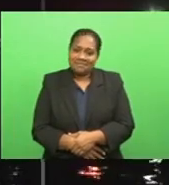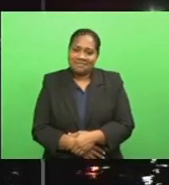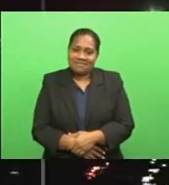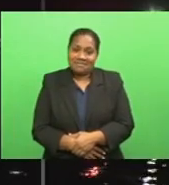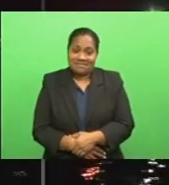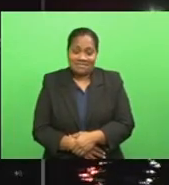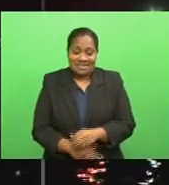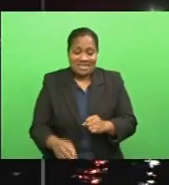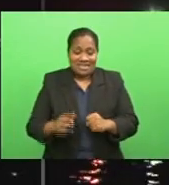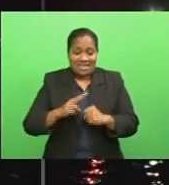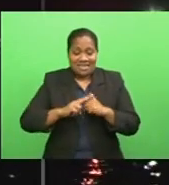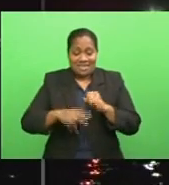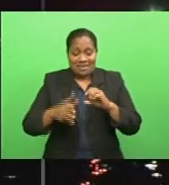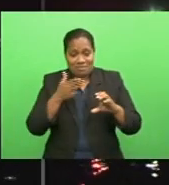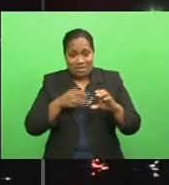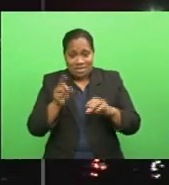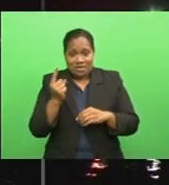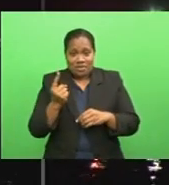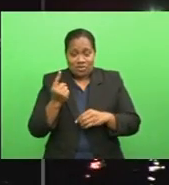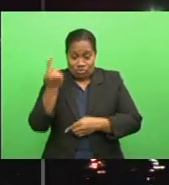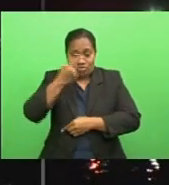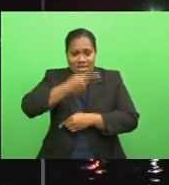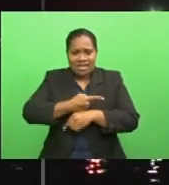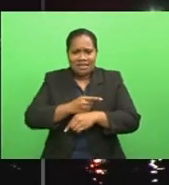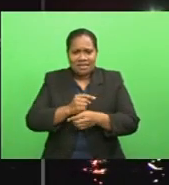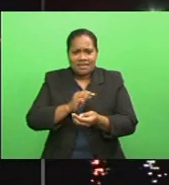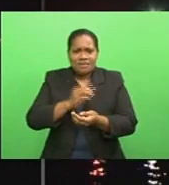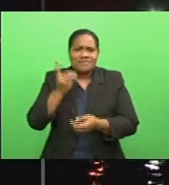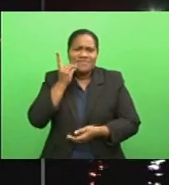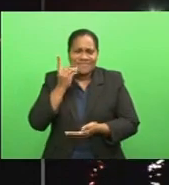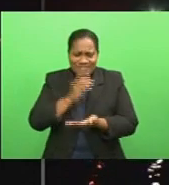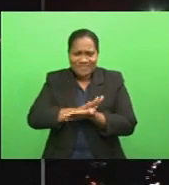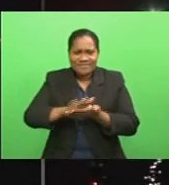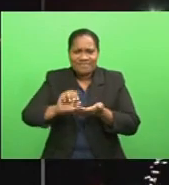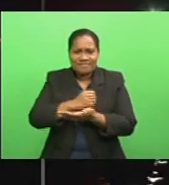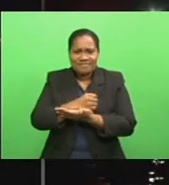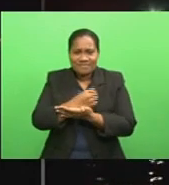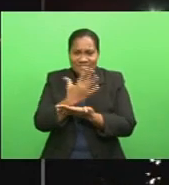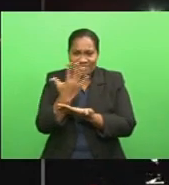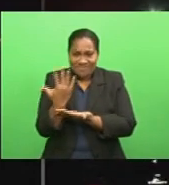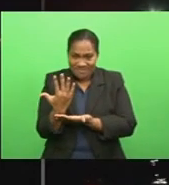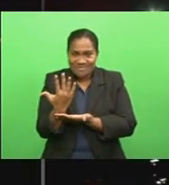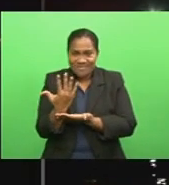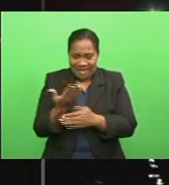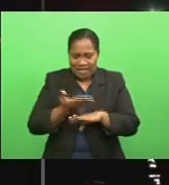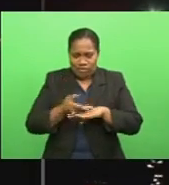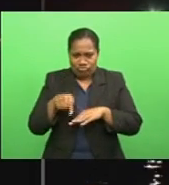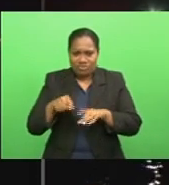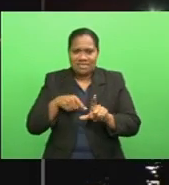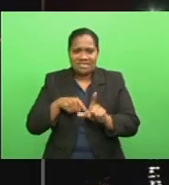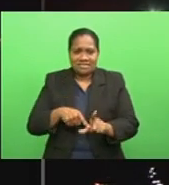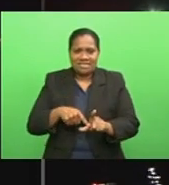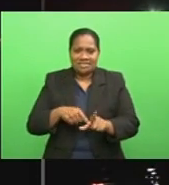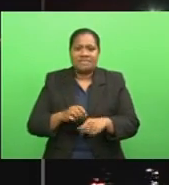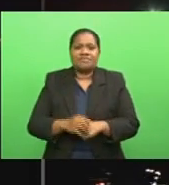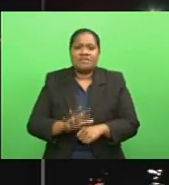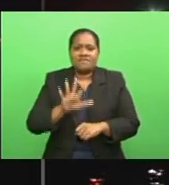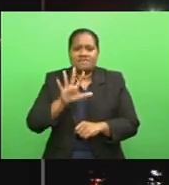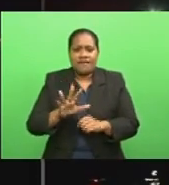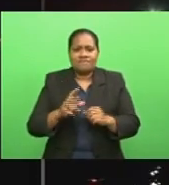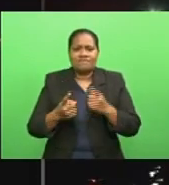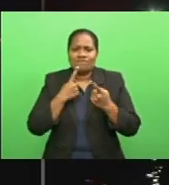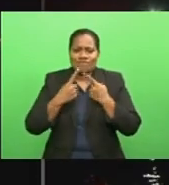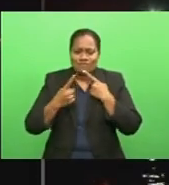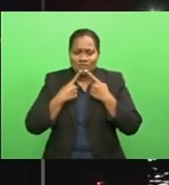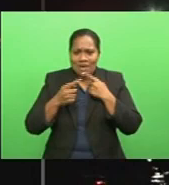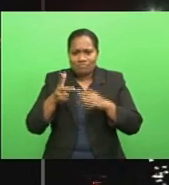In your media tonight, the Huawei P40 Pro Plus is here with a new ceramic design and a crazy 5-lens camera setup. So